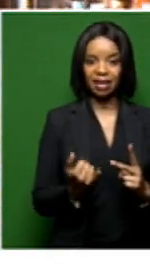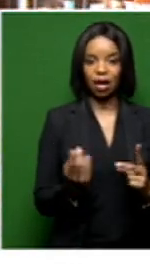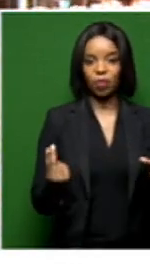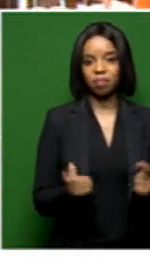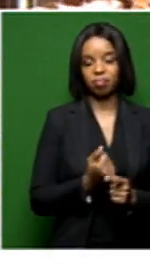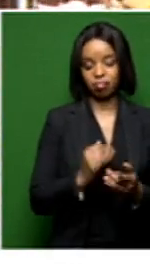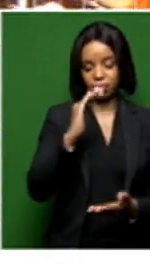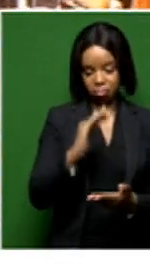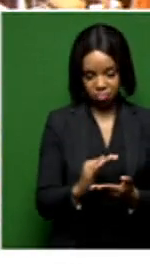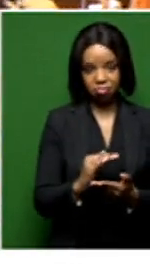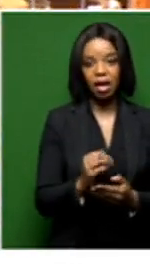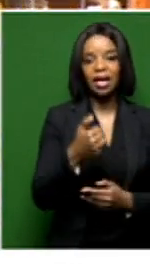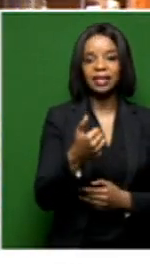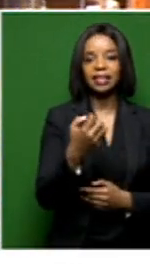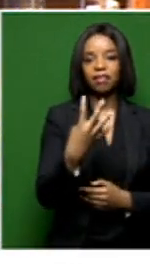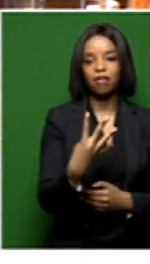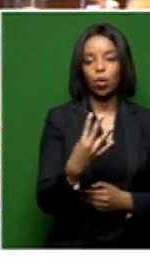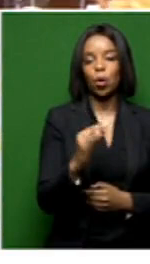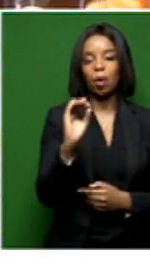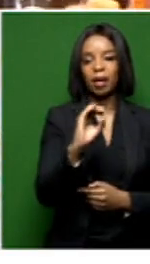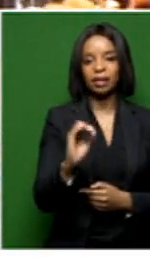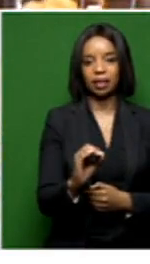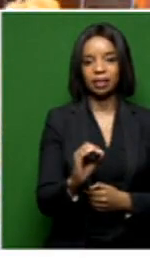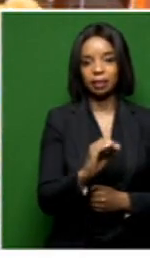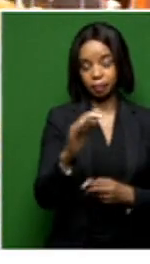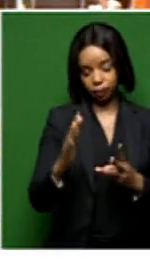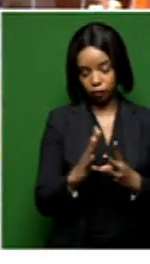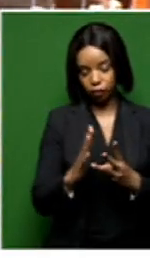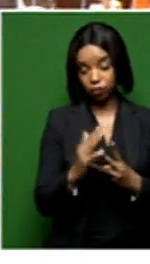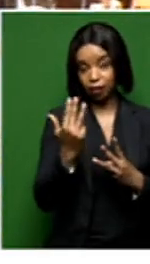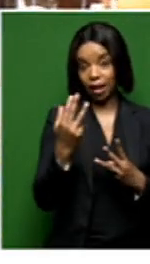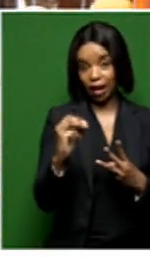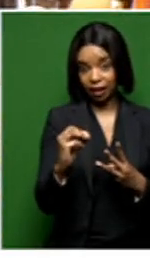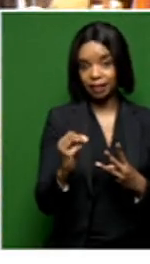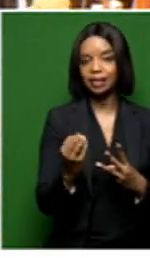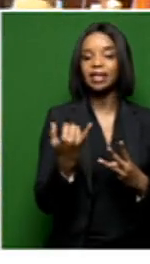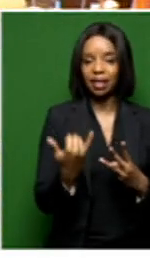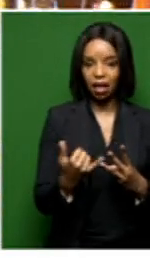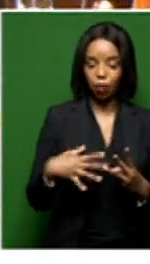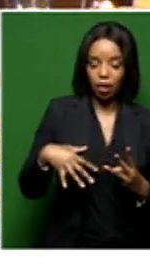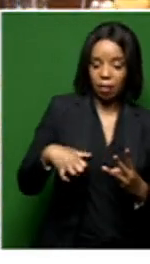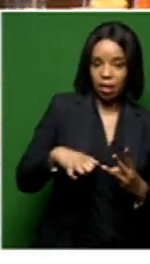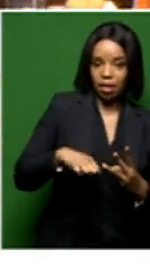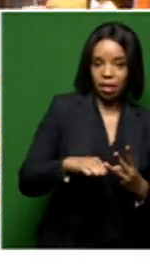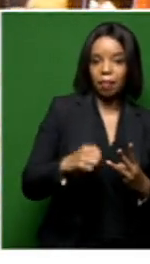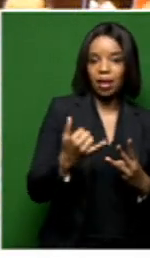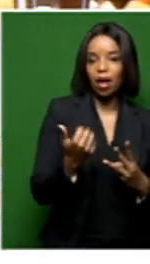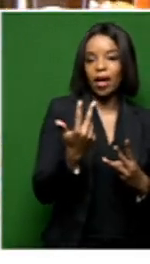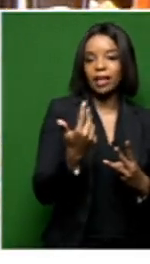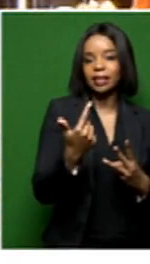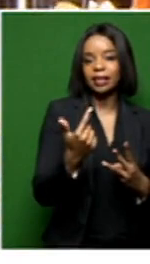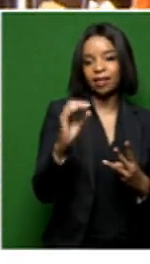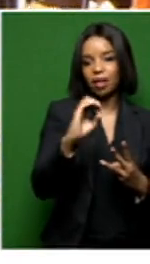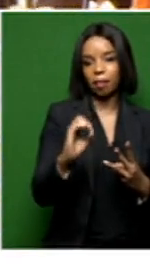64%. And also the third 90, at least we are picking up, we are back to 87%, which is